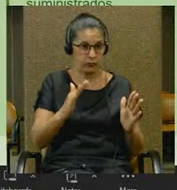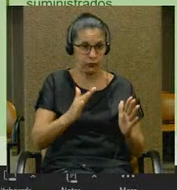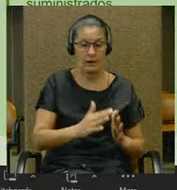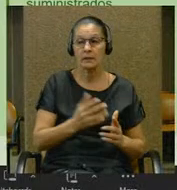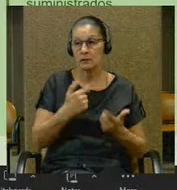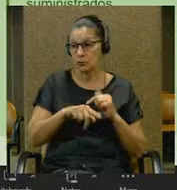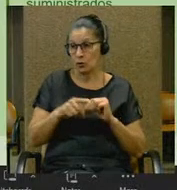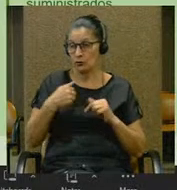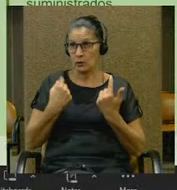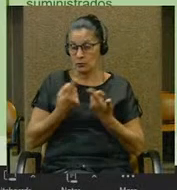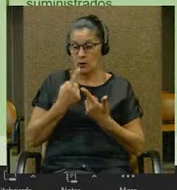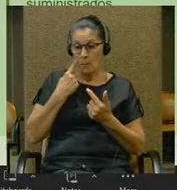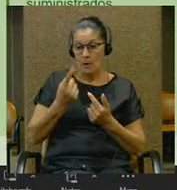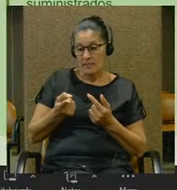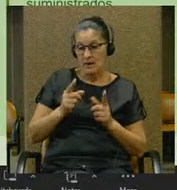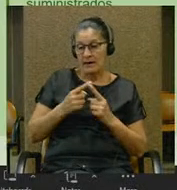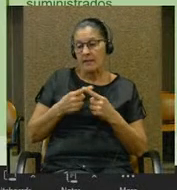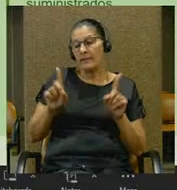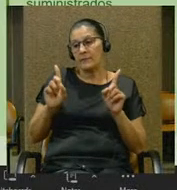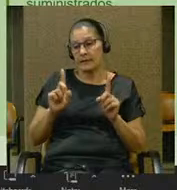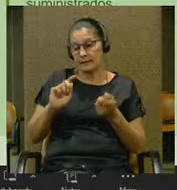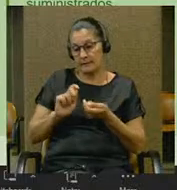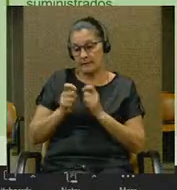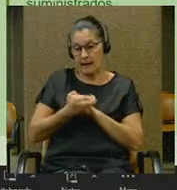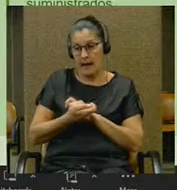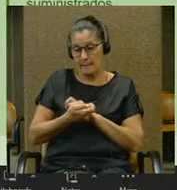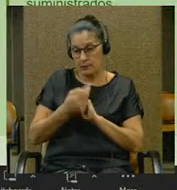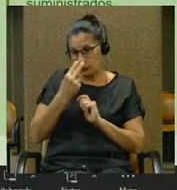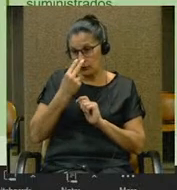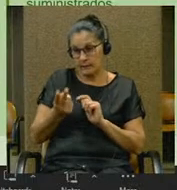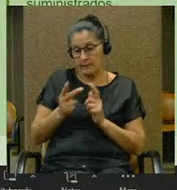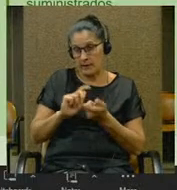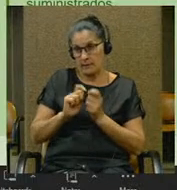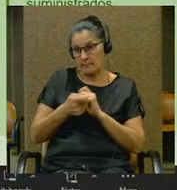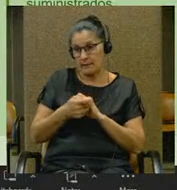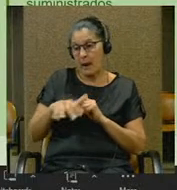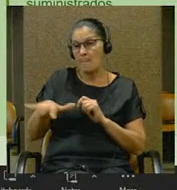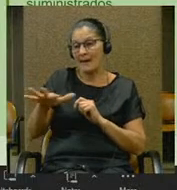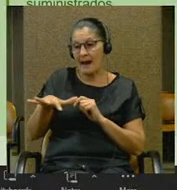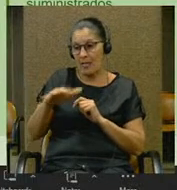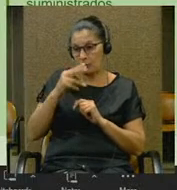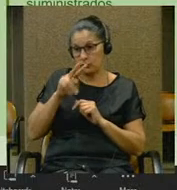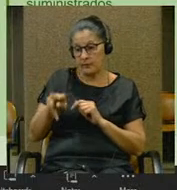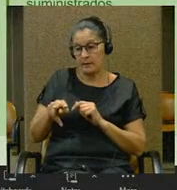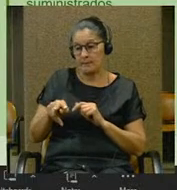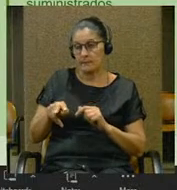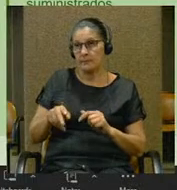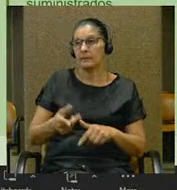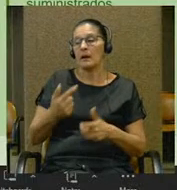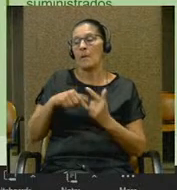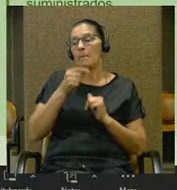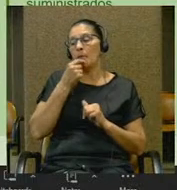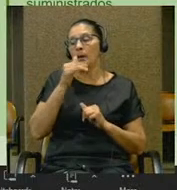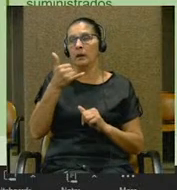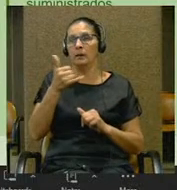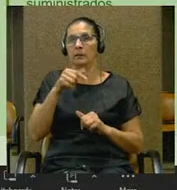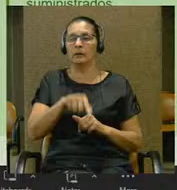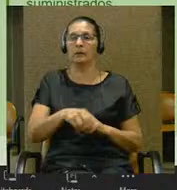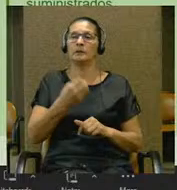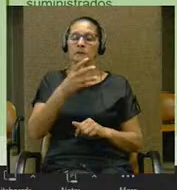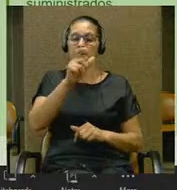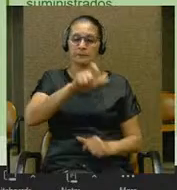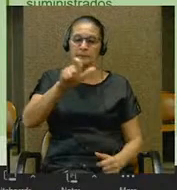Europe. So maybe we could also see changes or expect changes in the markets. For